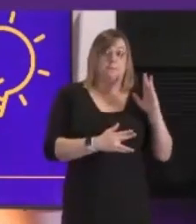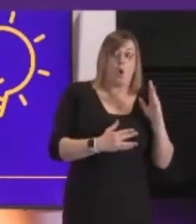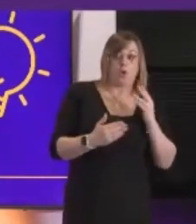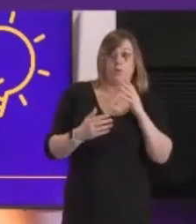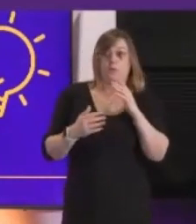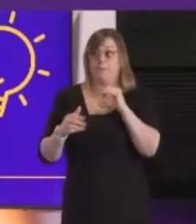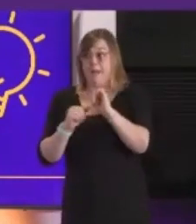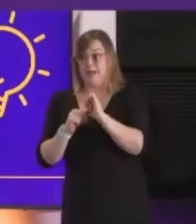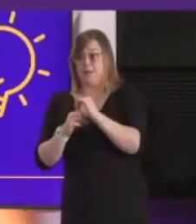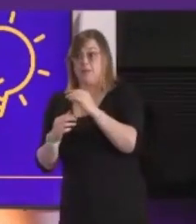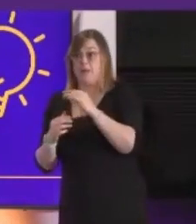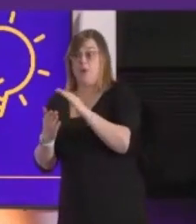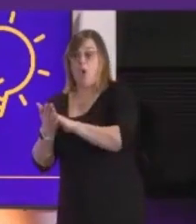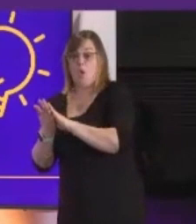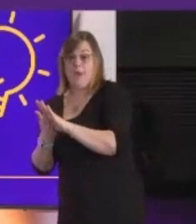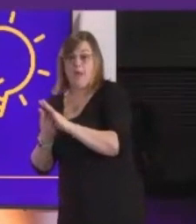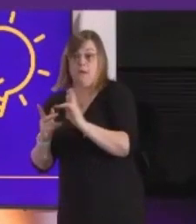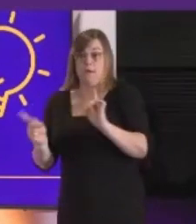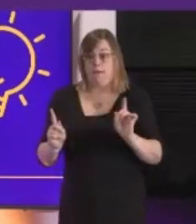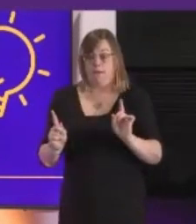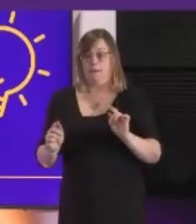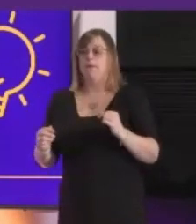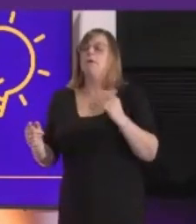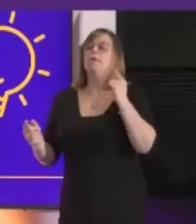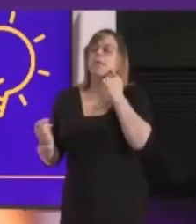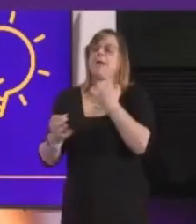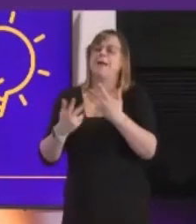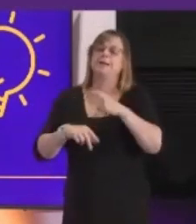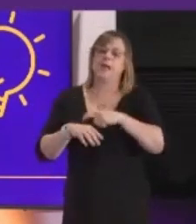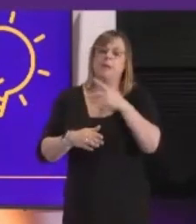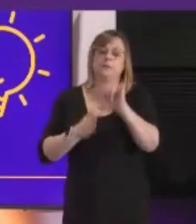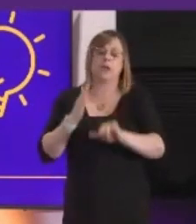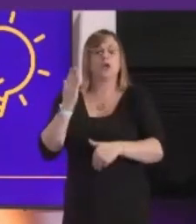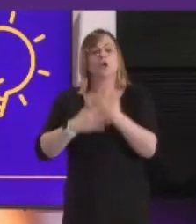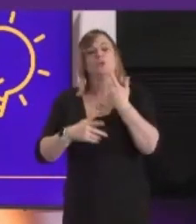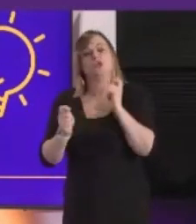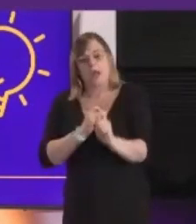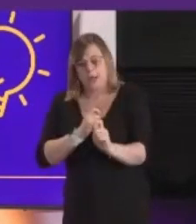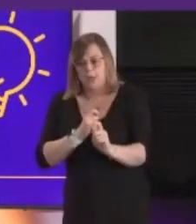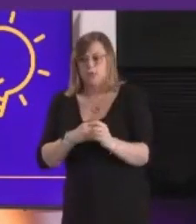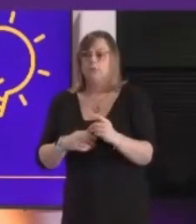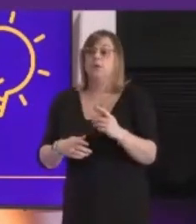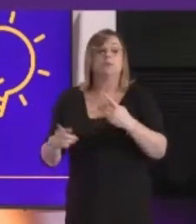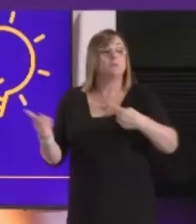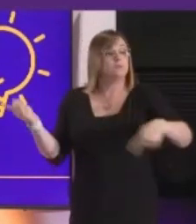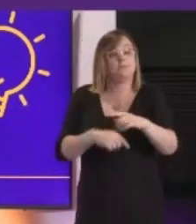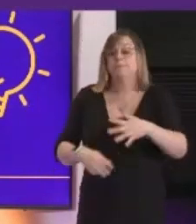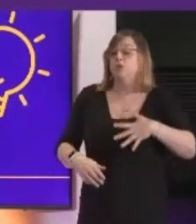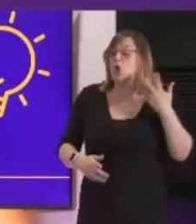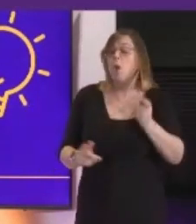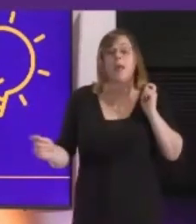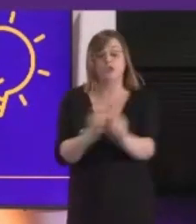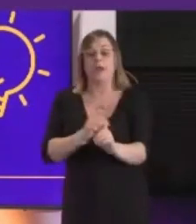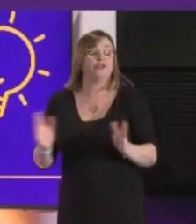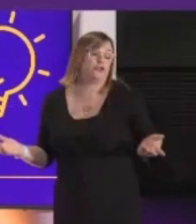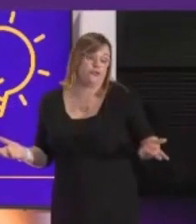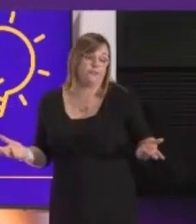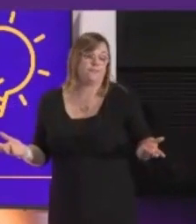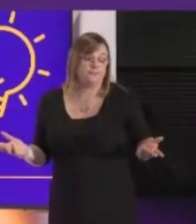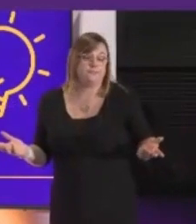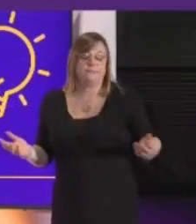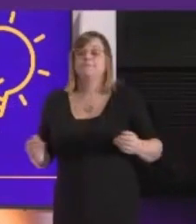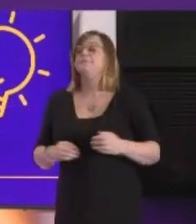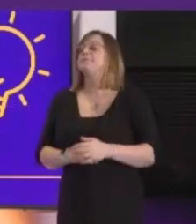Is it situational? I think any time we implement a new change, we don't like change. Nobody really likes a big change.